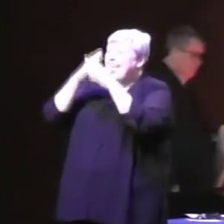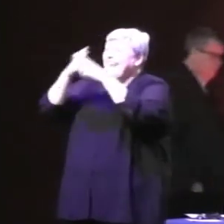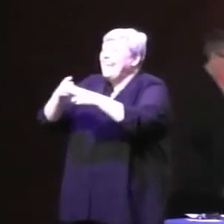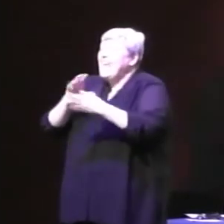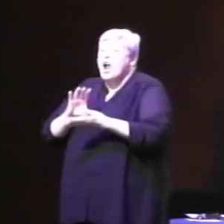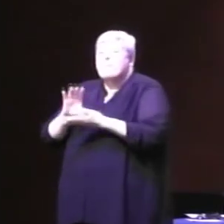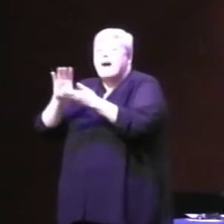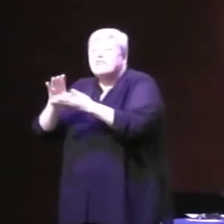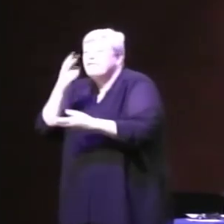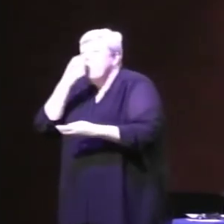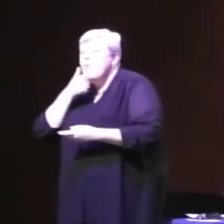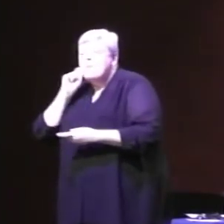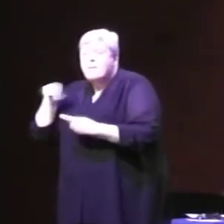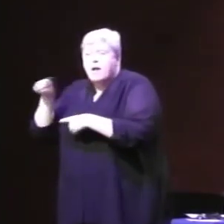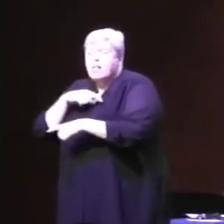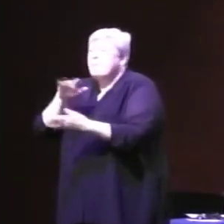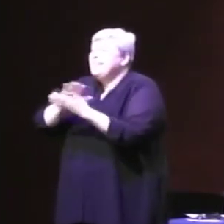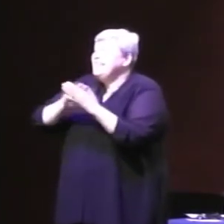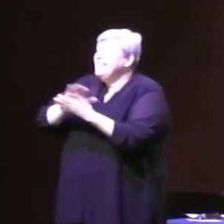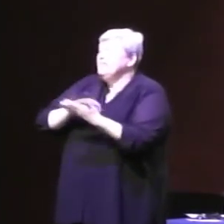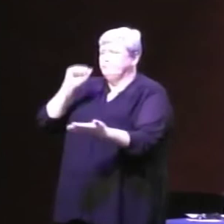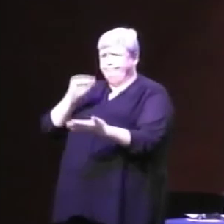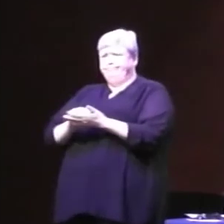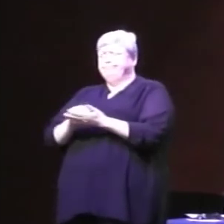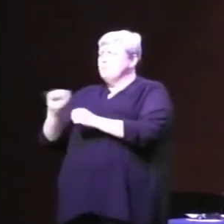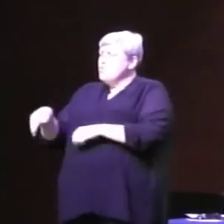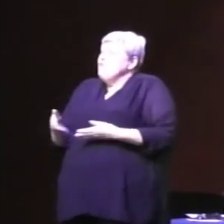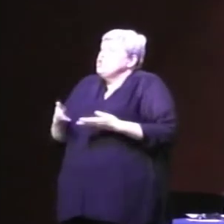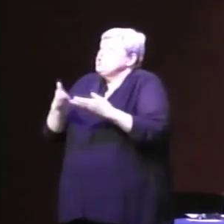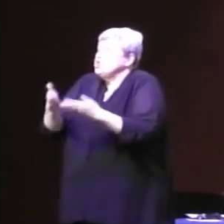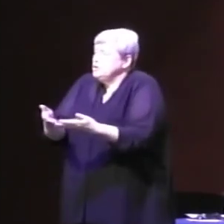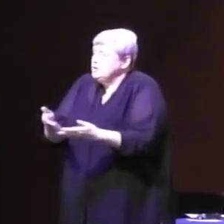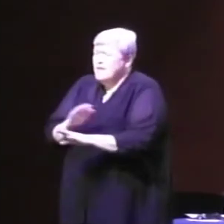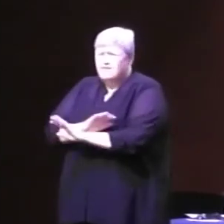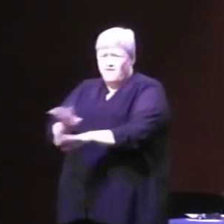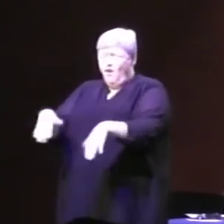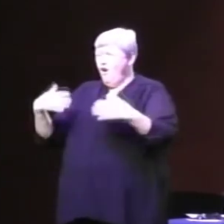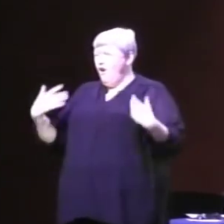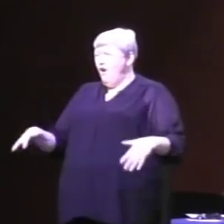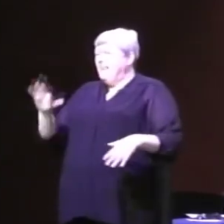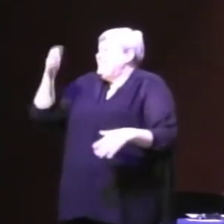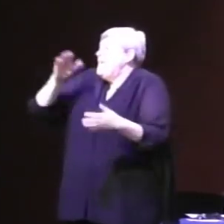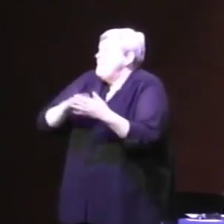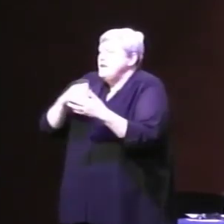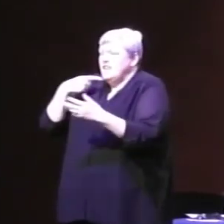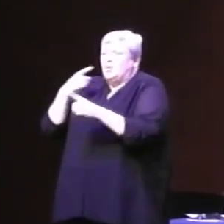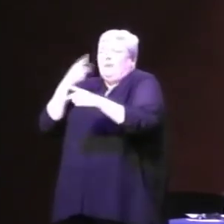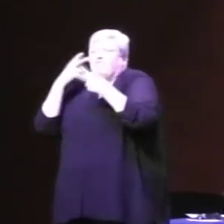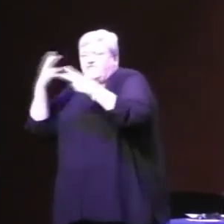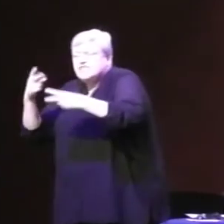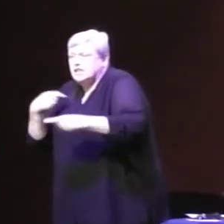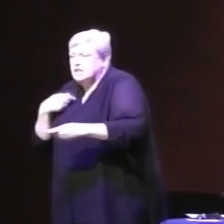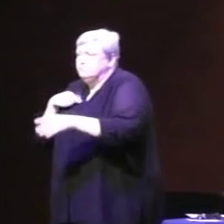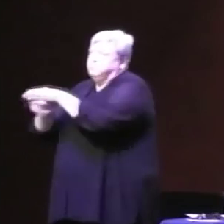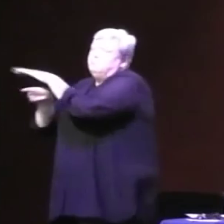for our elderly, which mean decent provision, not just 10-minute visits and then the